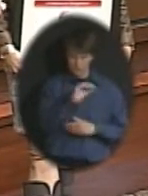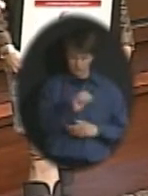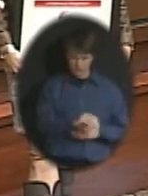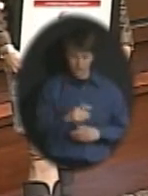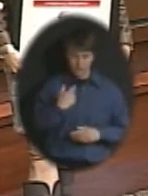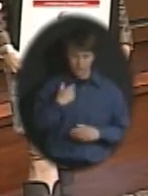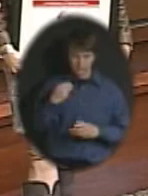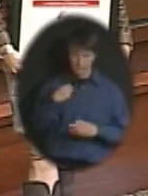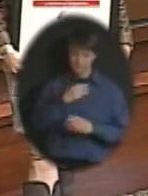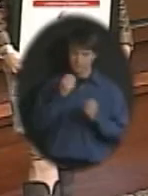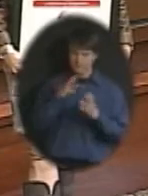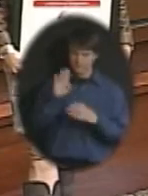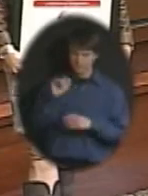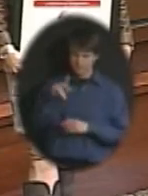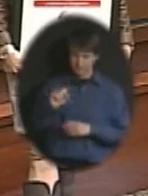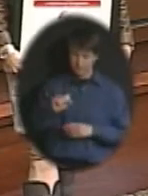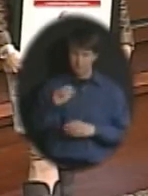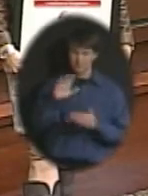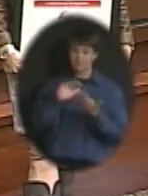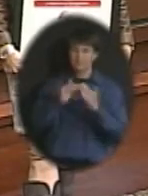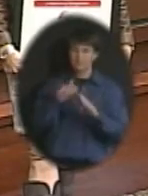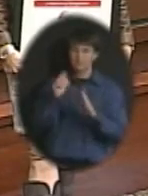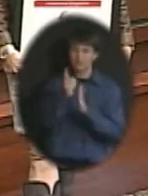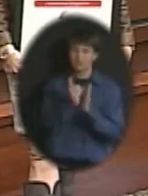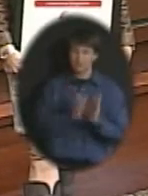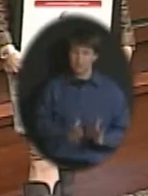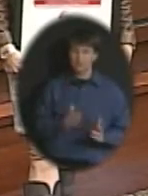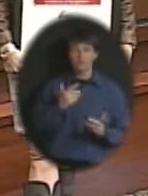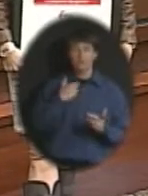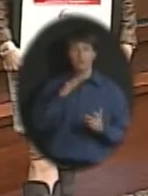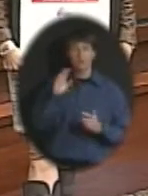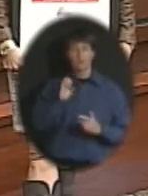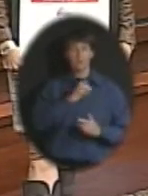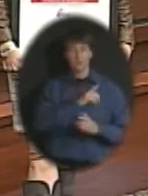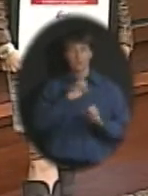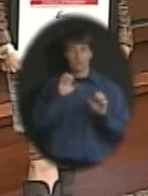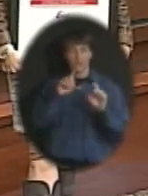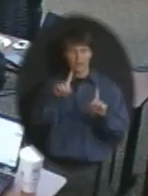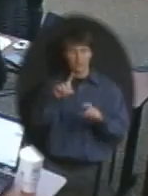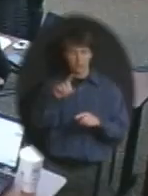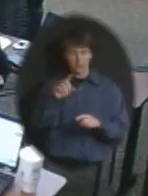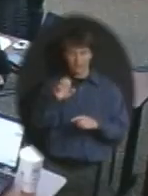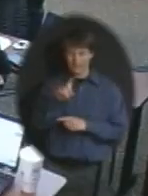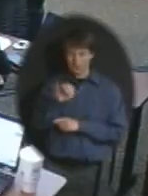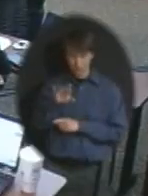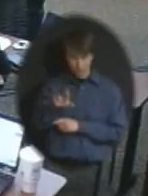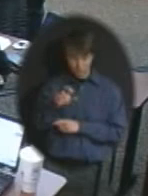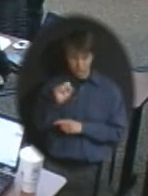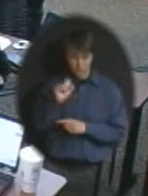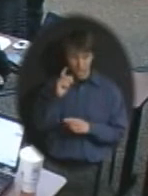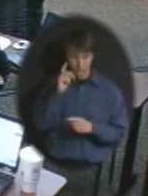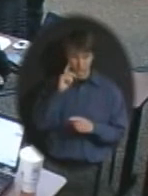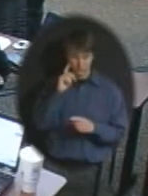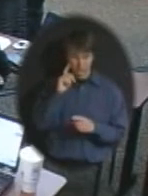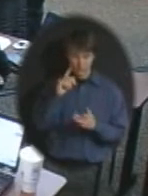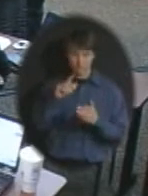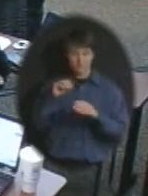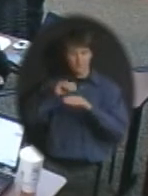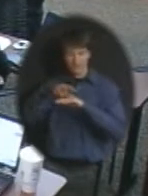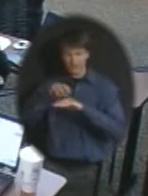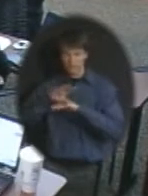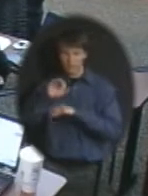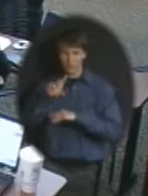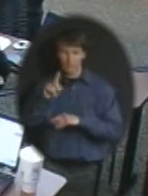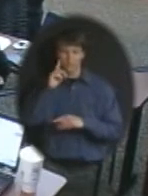from 1960 to 1961. He served on the board of editors for the Journal of the Kansas Bar Association, sat on the advisory board of the